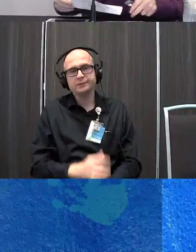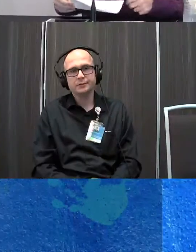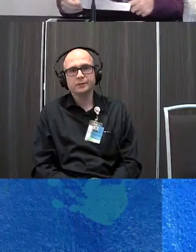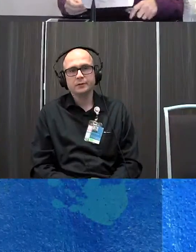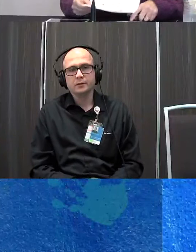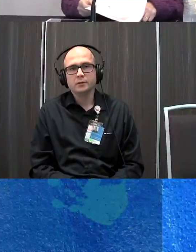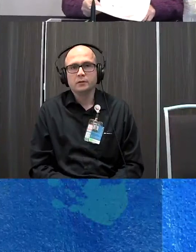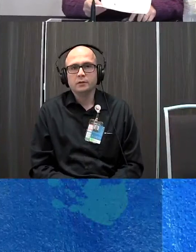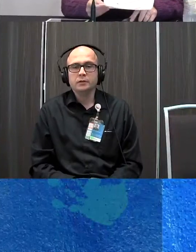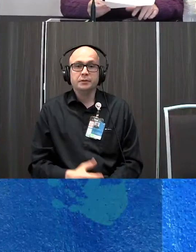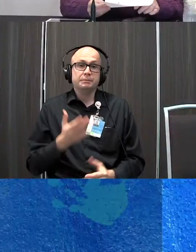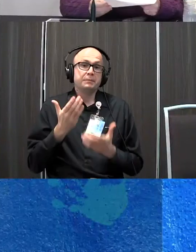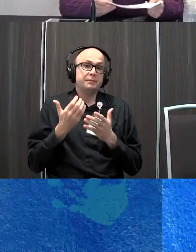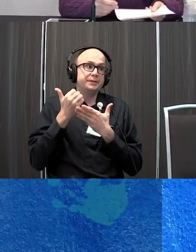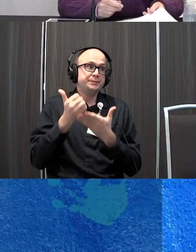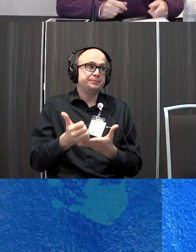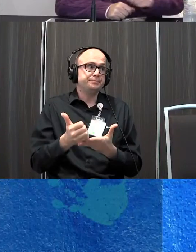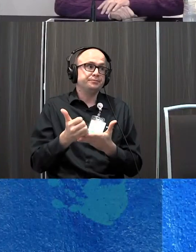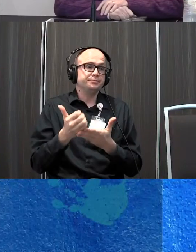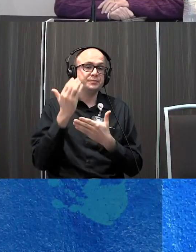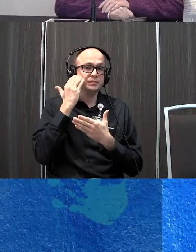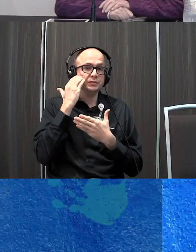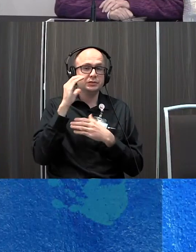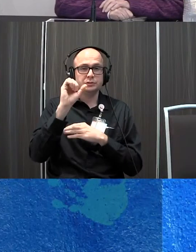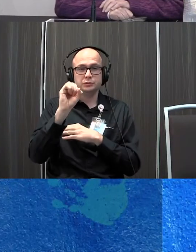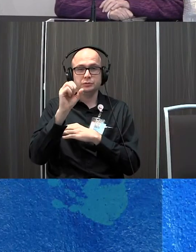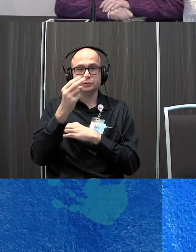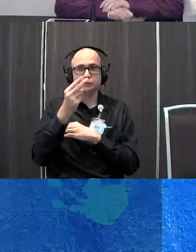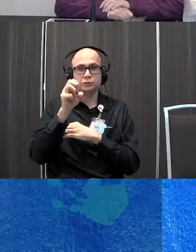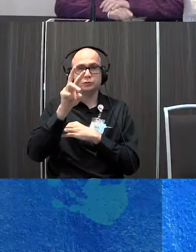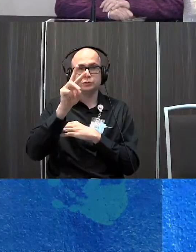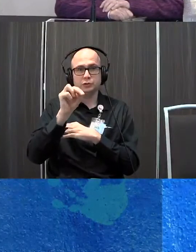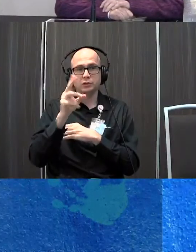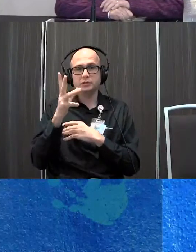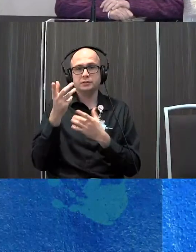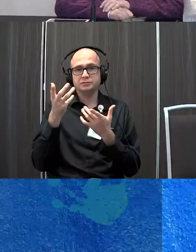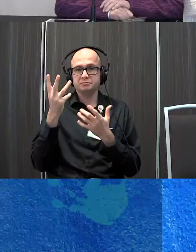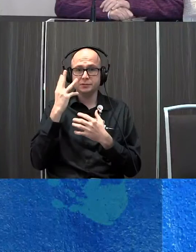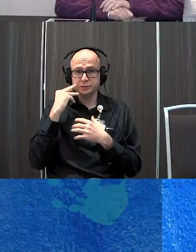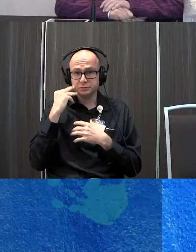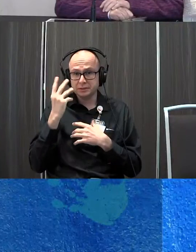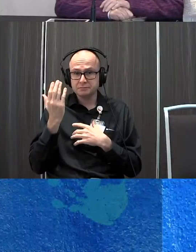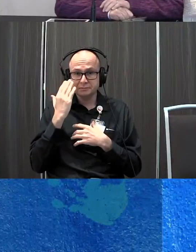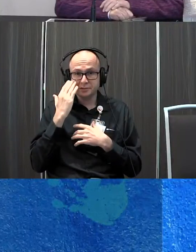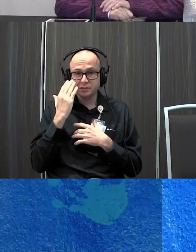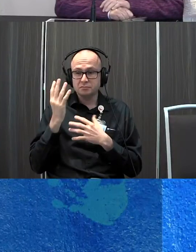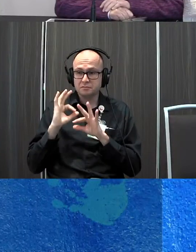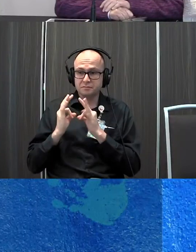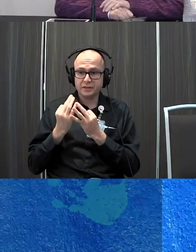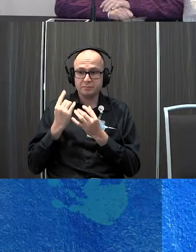I thought it might be helpful. I know, Sean, you've had to go down this path. So kind of what goes in the mind of a